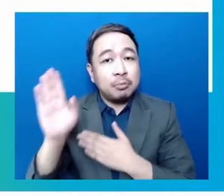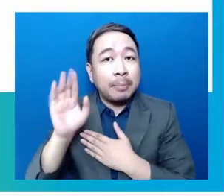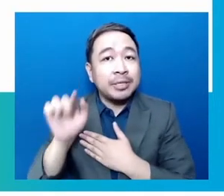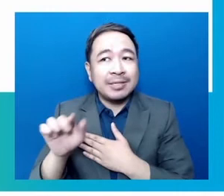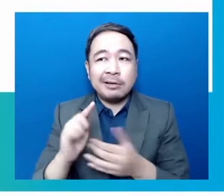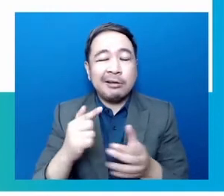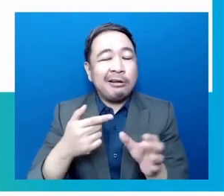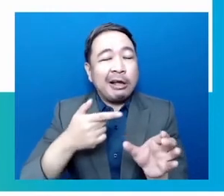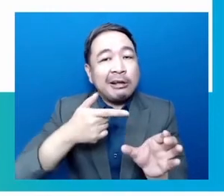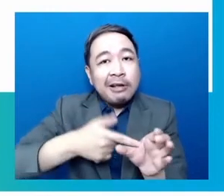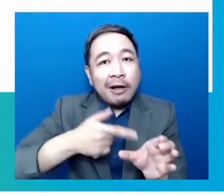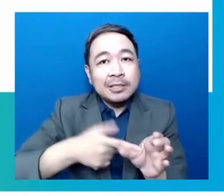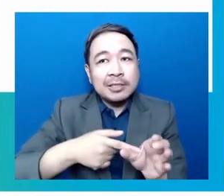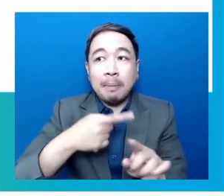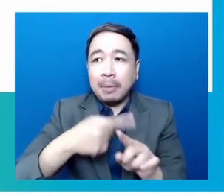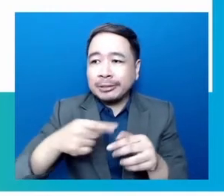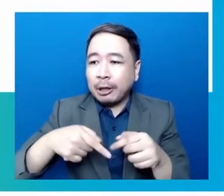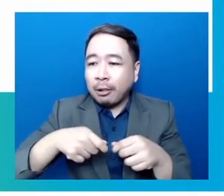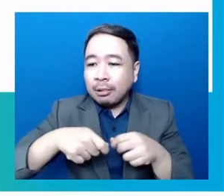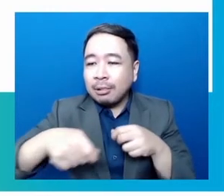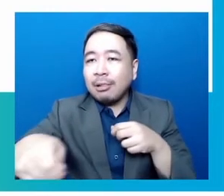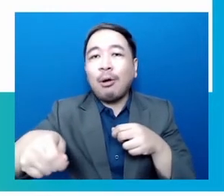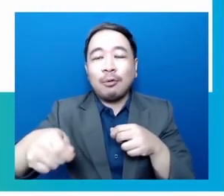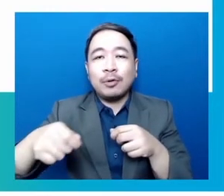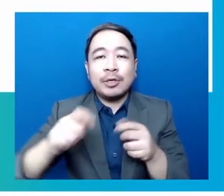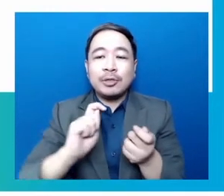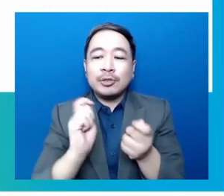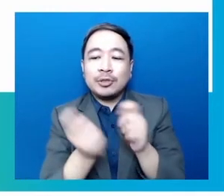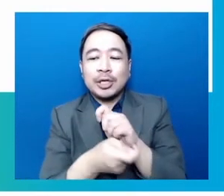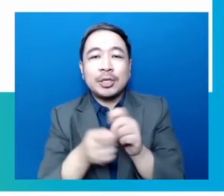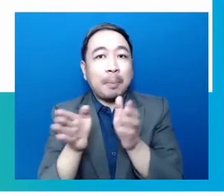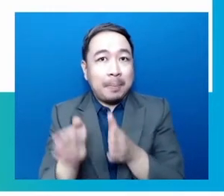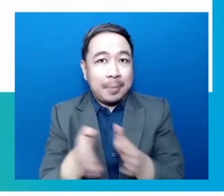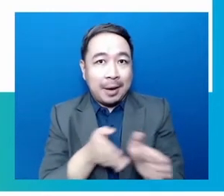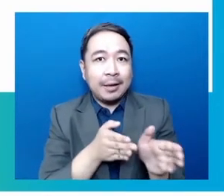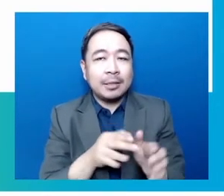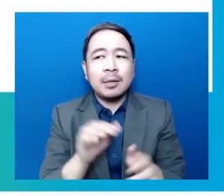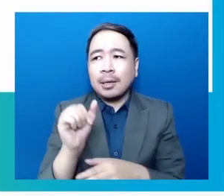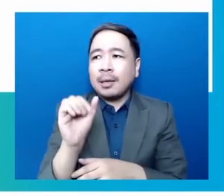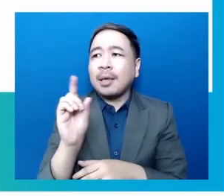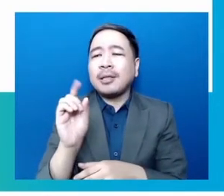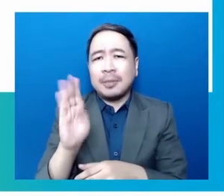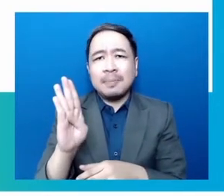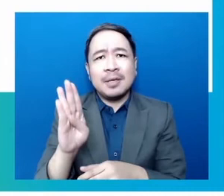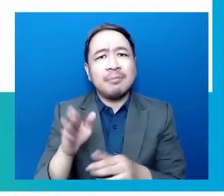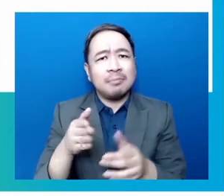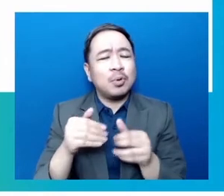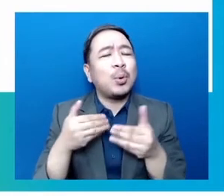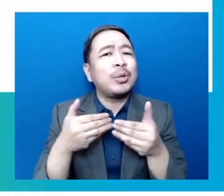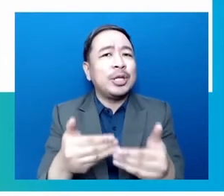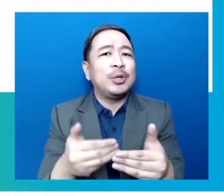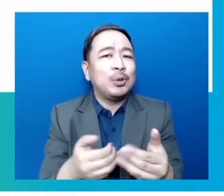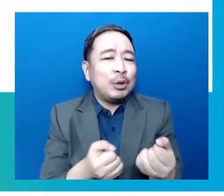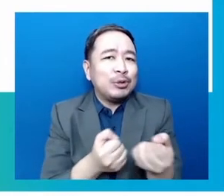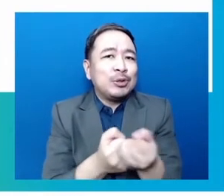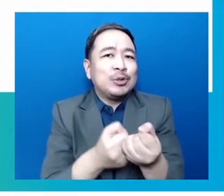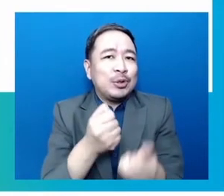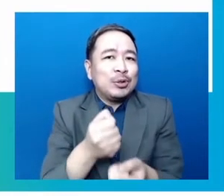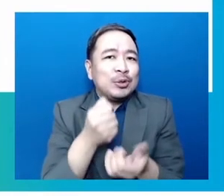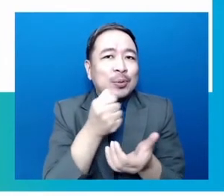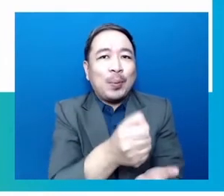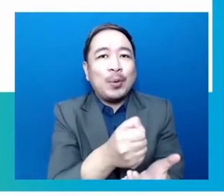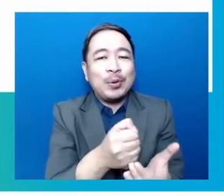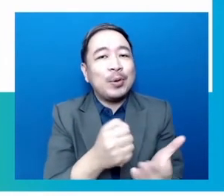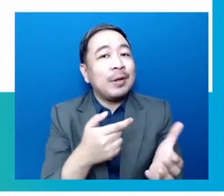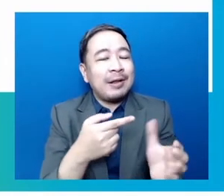long-term energy transition plan, implying that ADB will still fund fossil gas projects. We call on ADB to end fossil gas